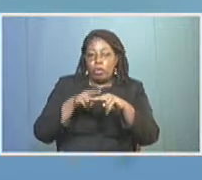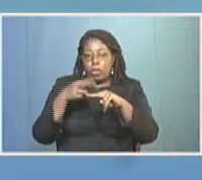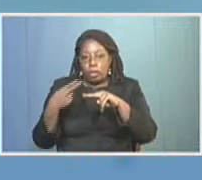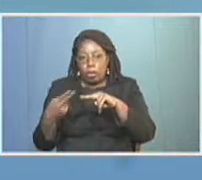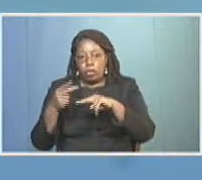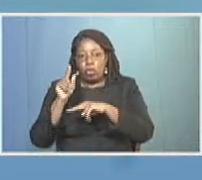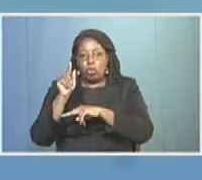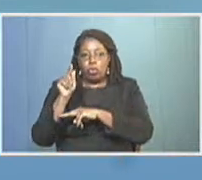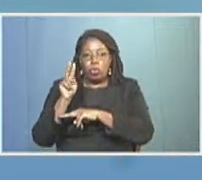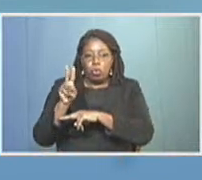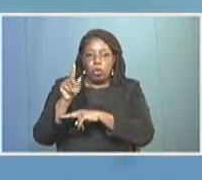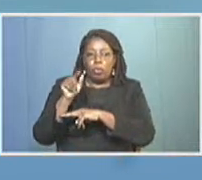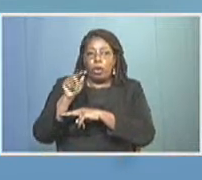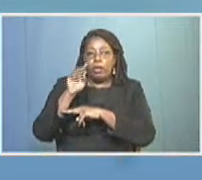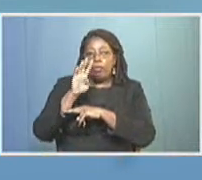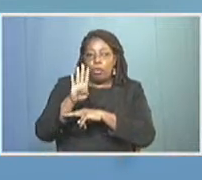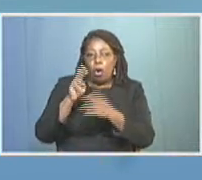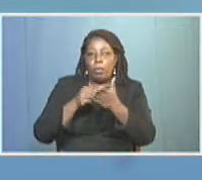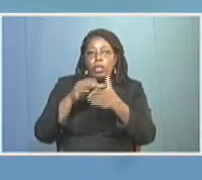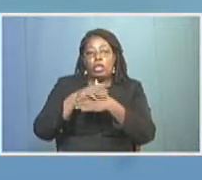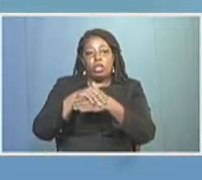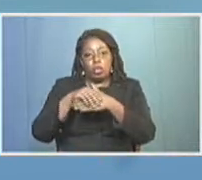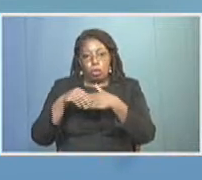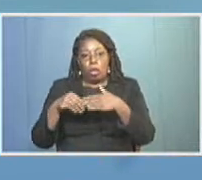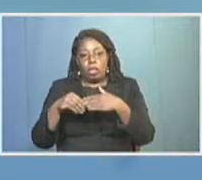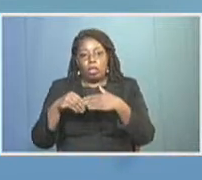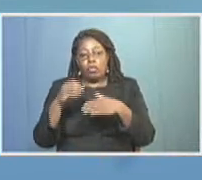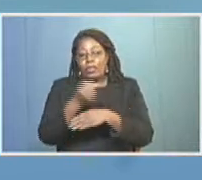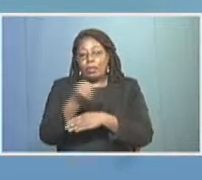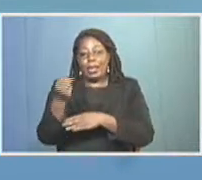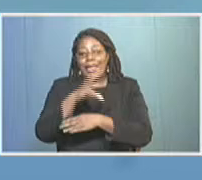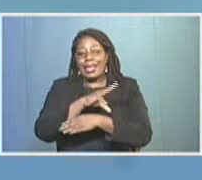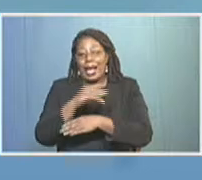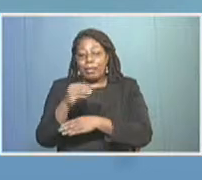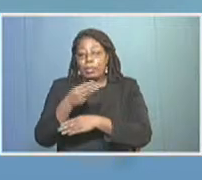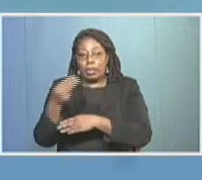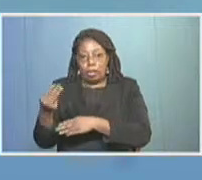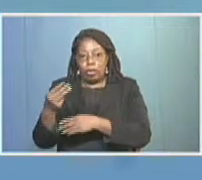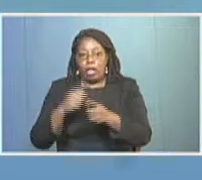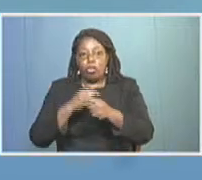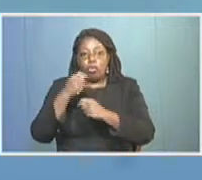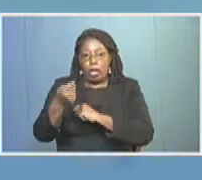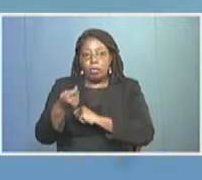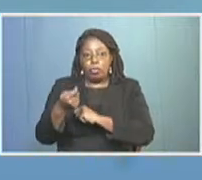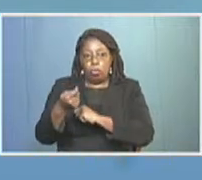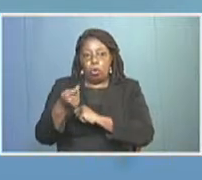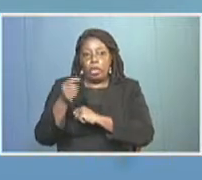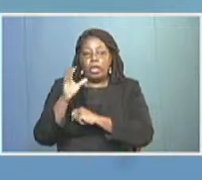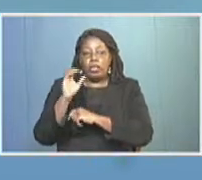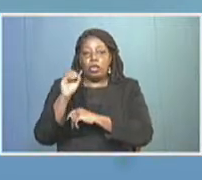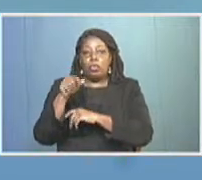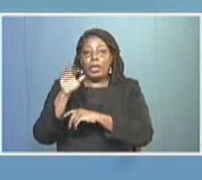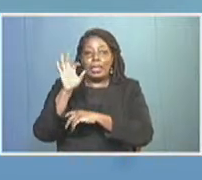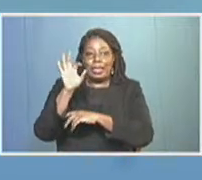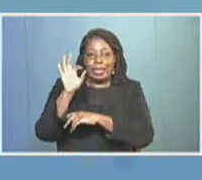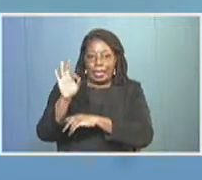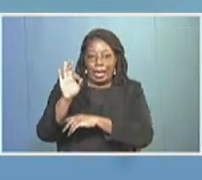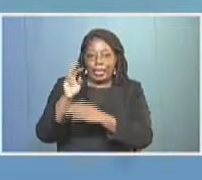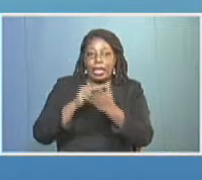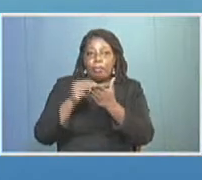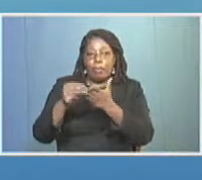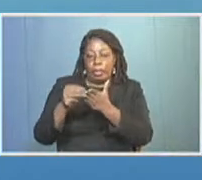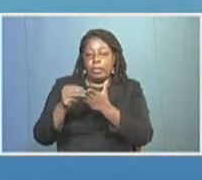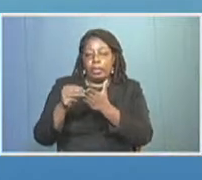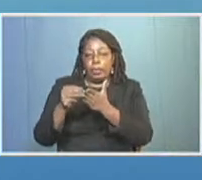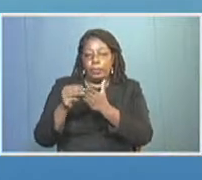for supplies and materials, $0.9 million in current transfers, and $3.8 million for capital